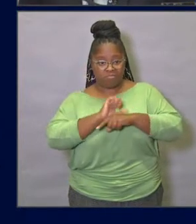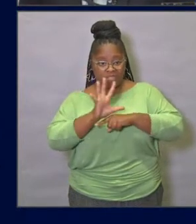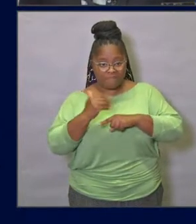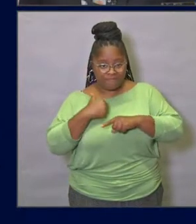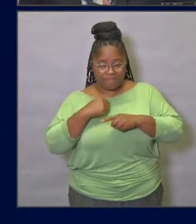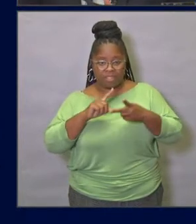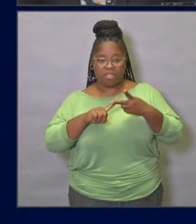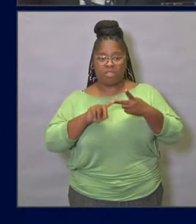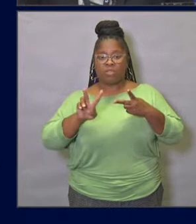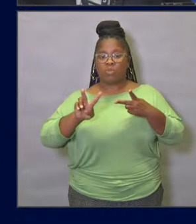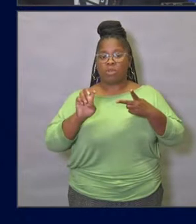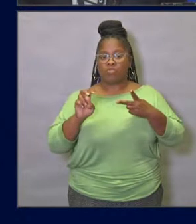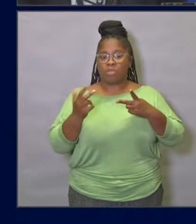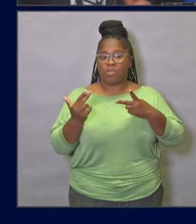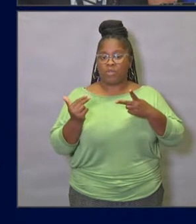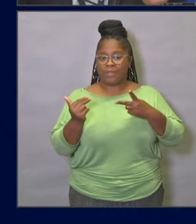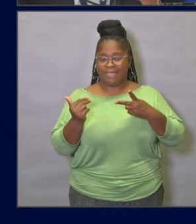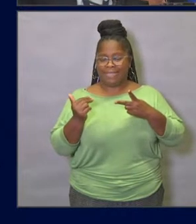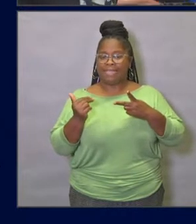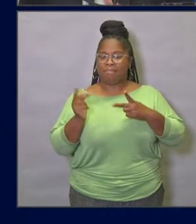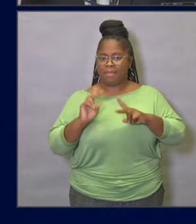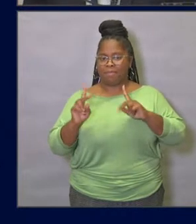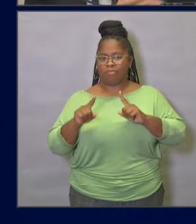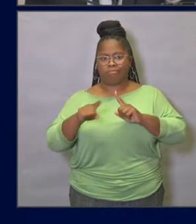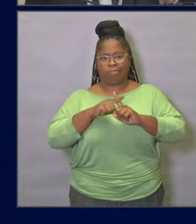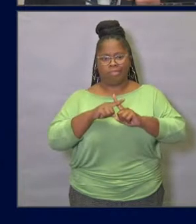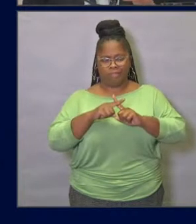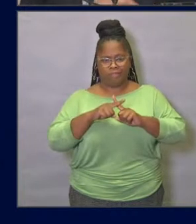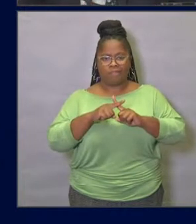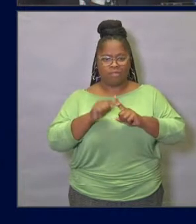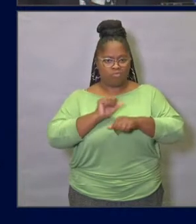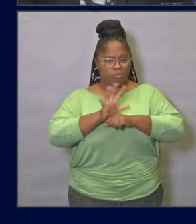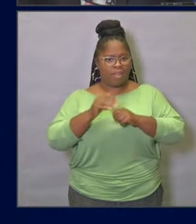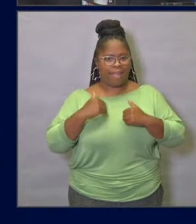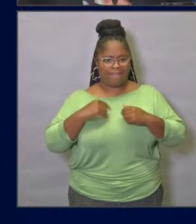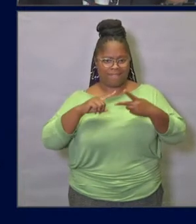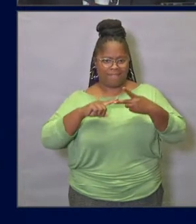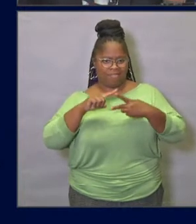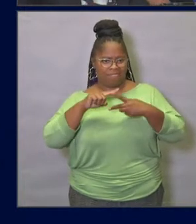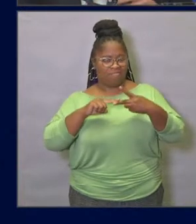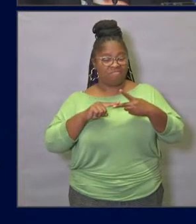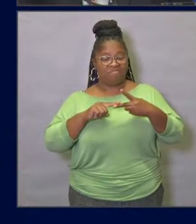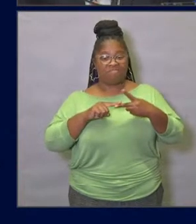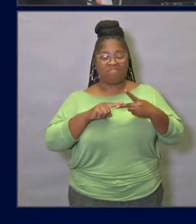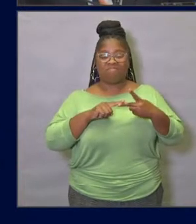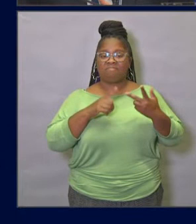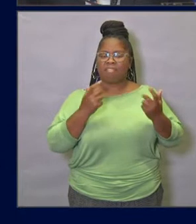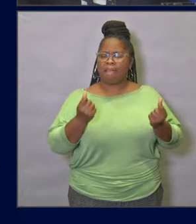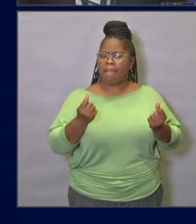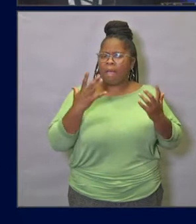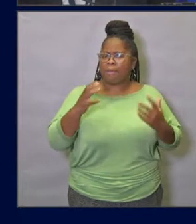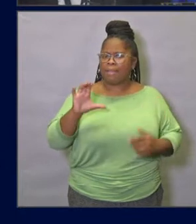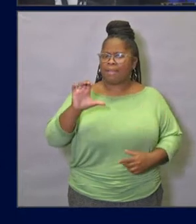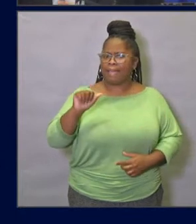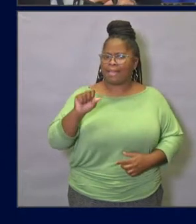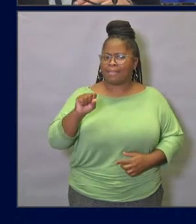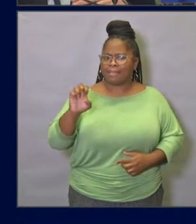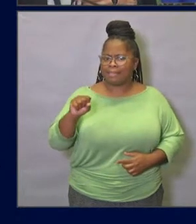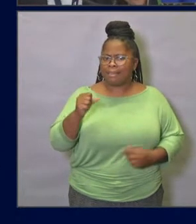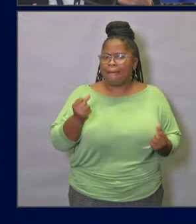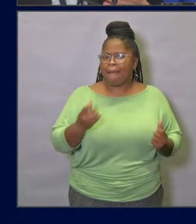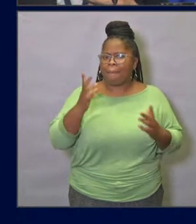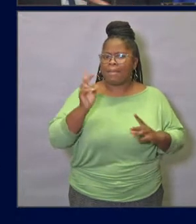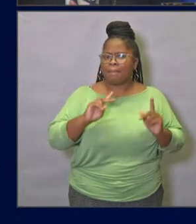weekly cases at food facilities. And as you'll note, again, similar to outbreaks, the number of cases at work sites